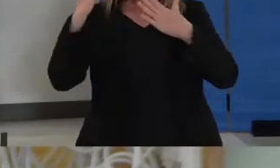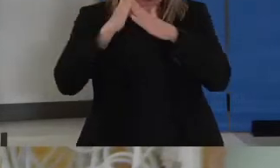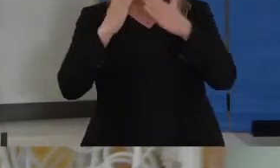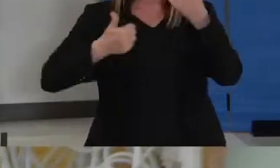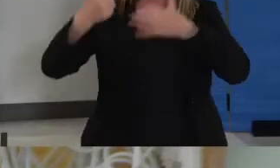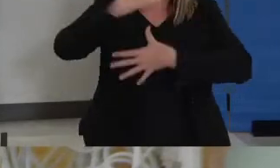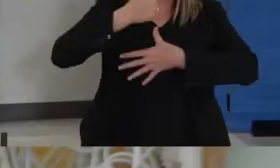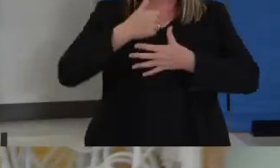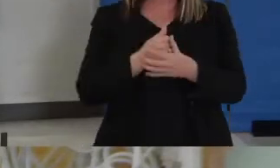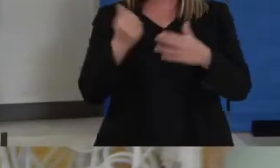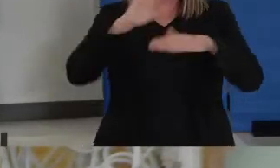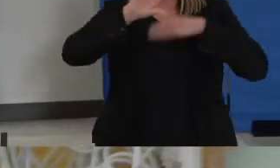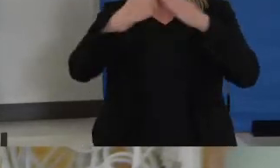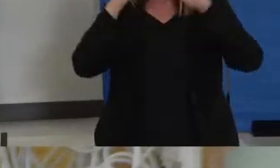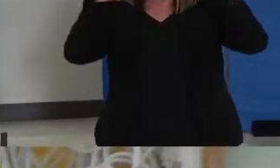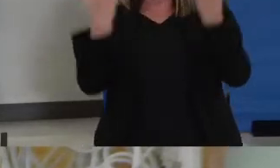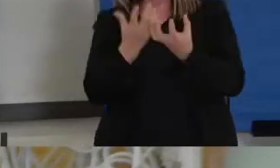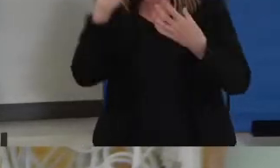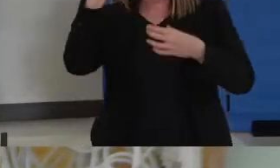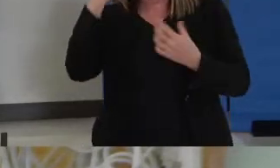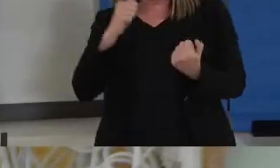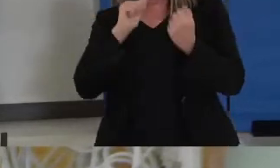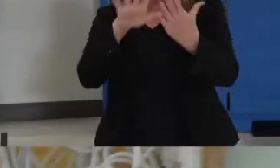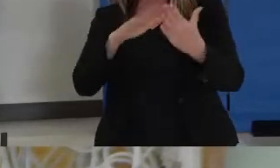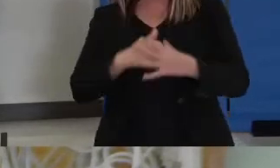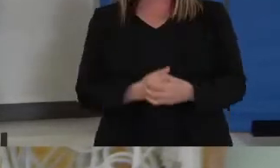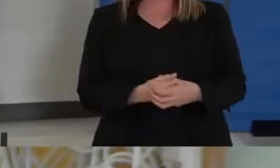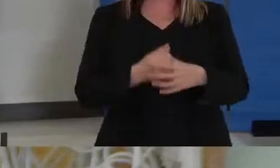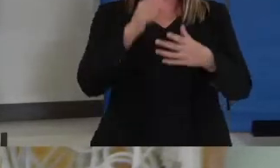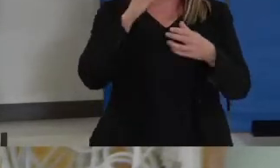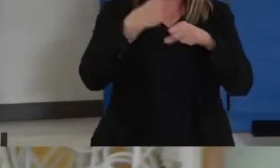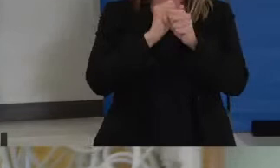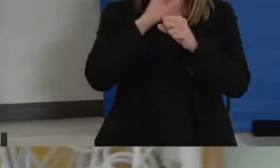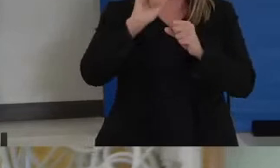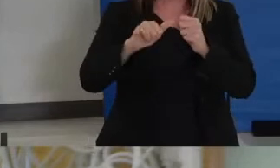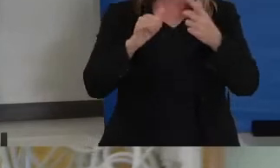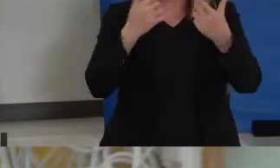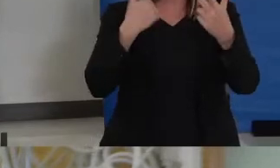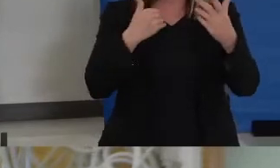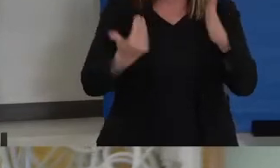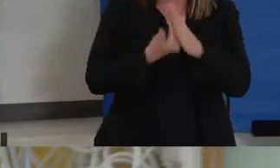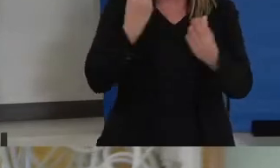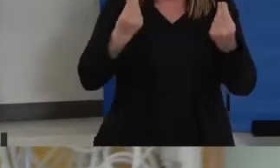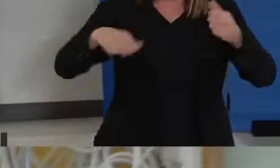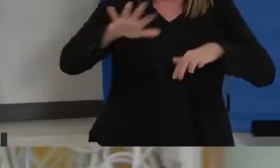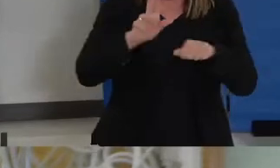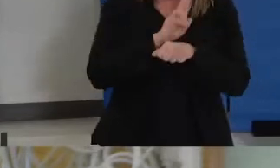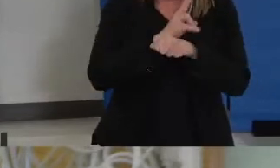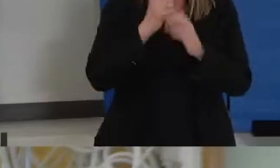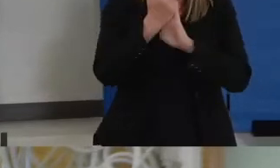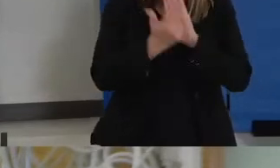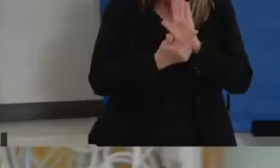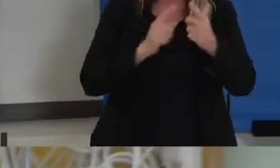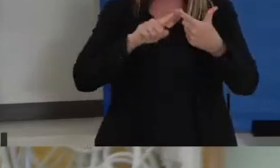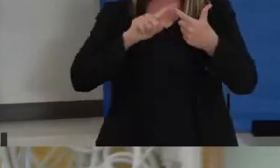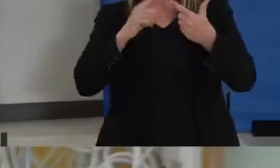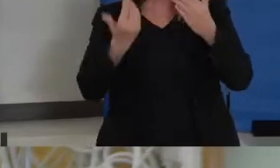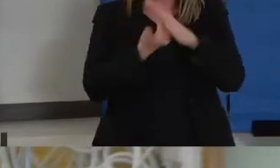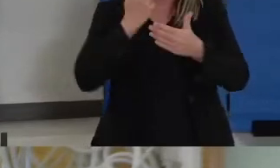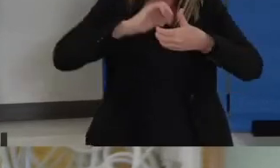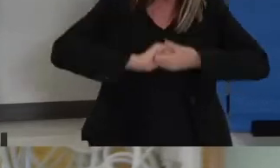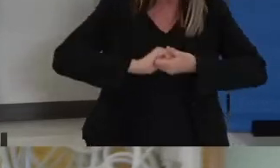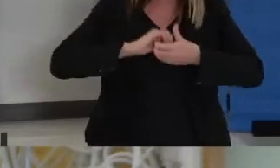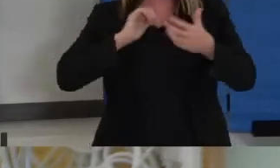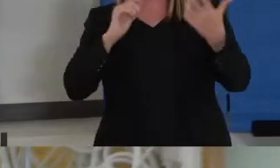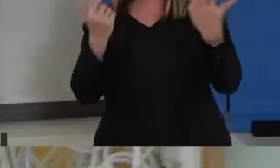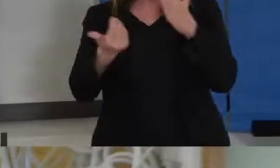all-of-government approach. Making this a priority has required new land use laws, new partnerships, and new tools to